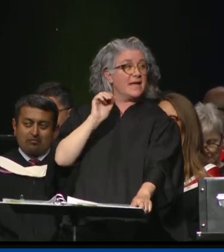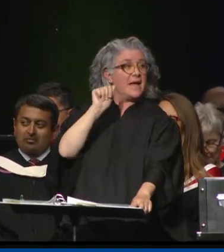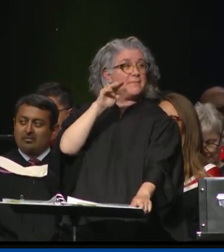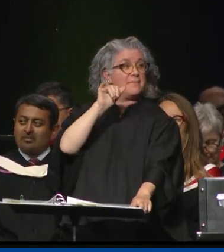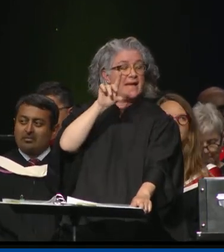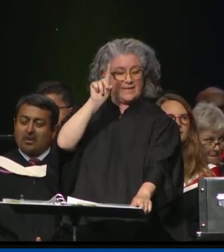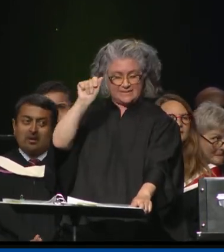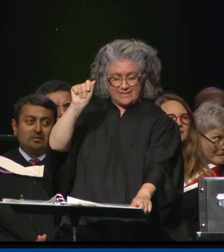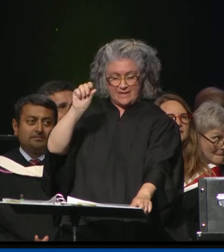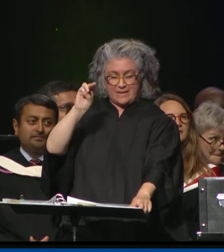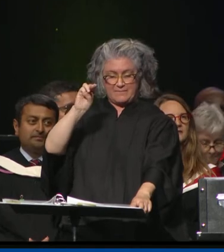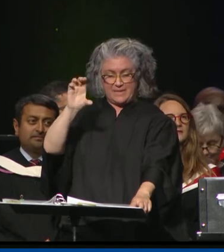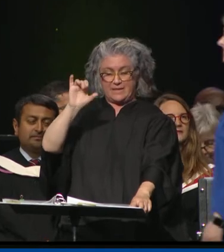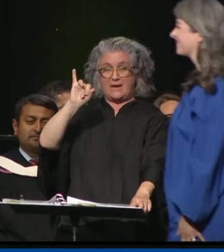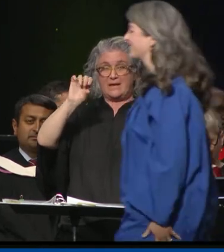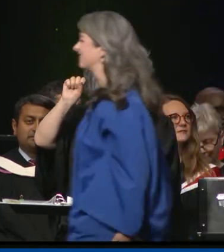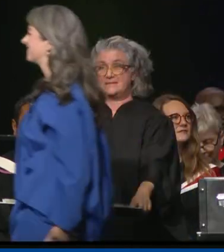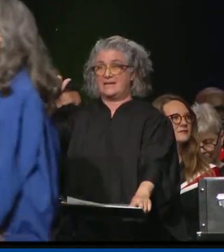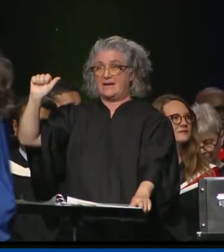Amanda McIsaac.